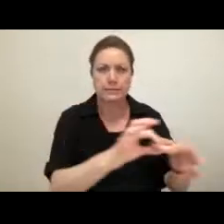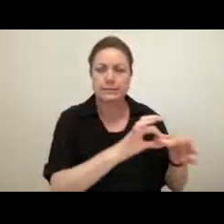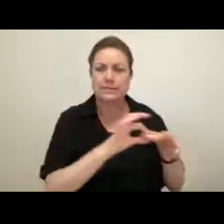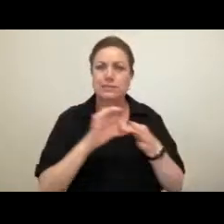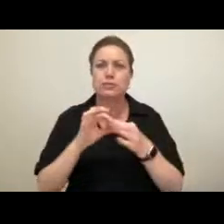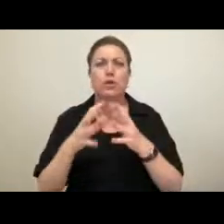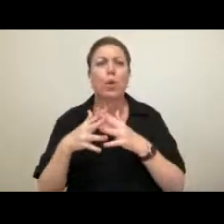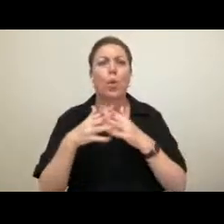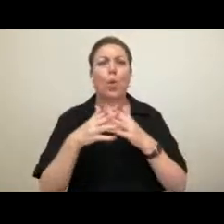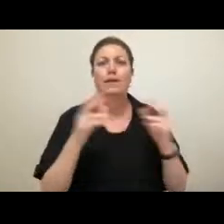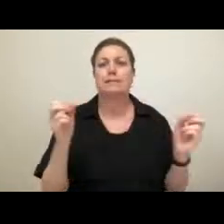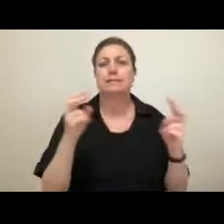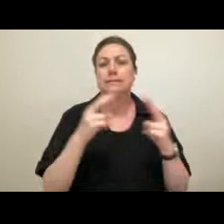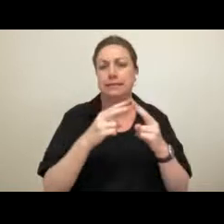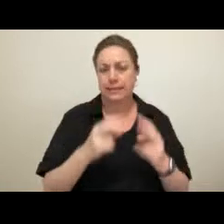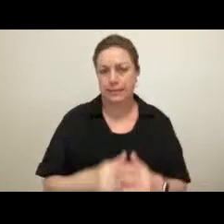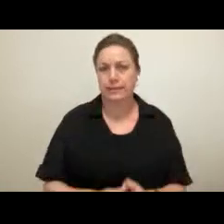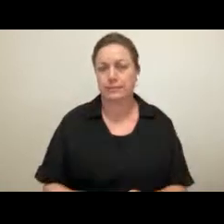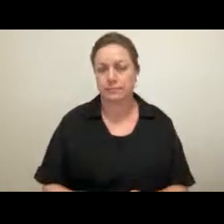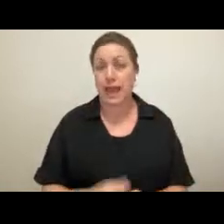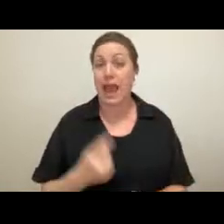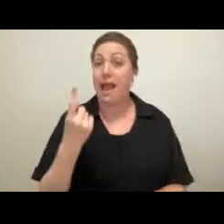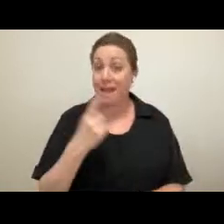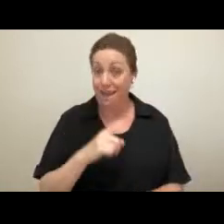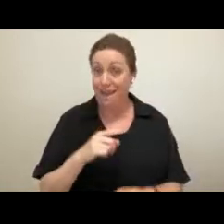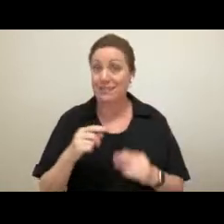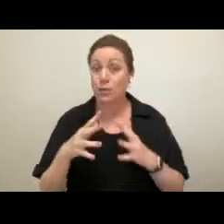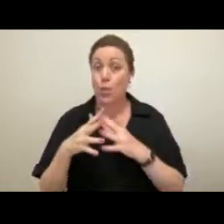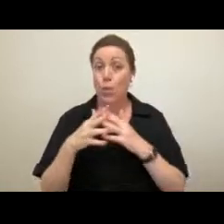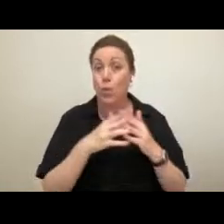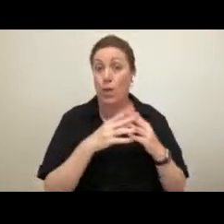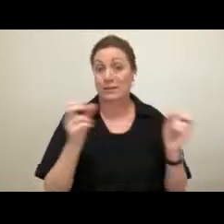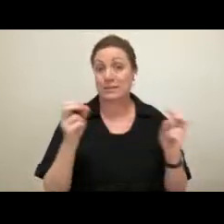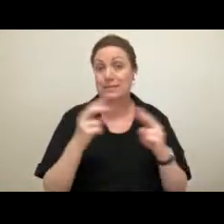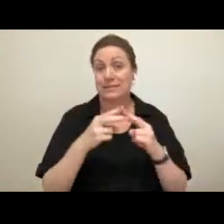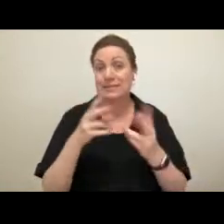to the new Western Sydney Airport.